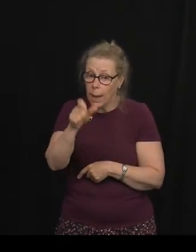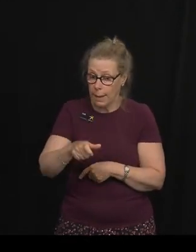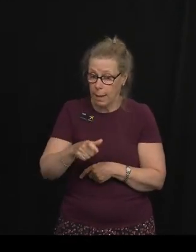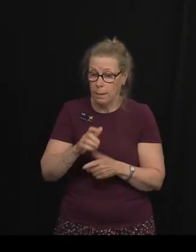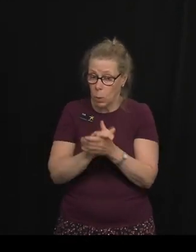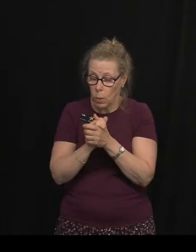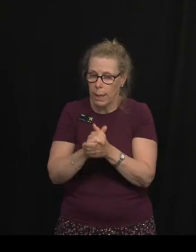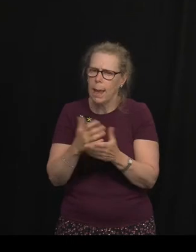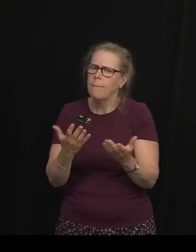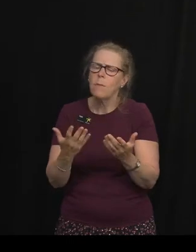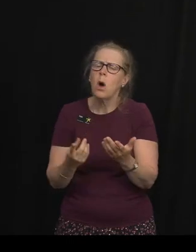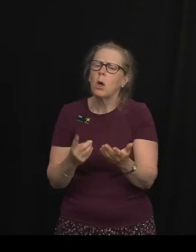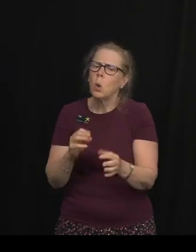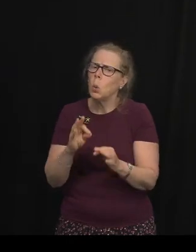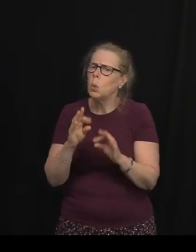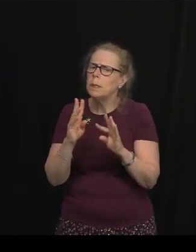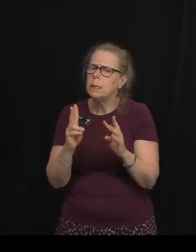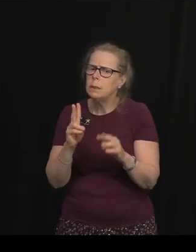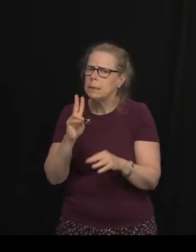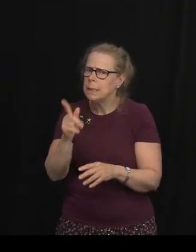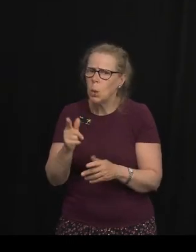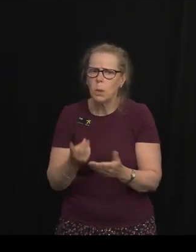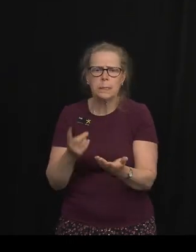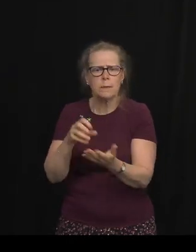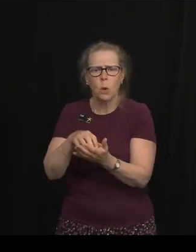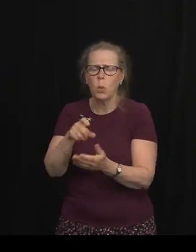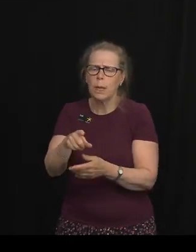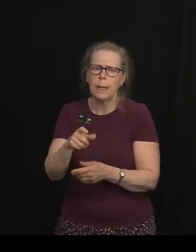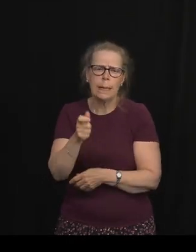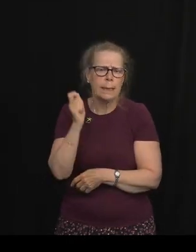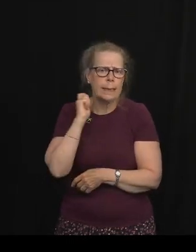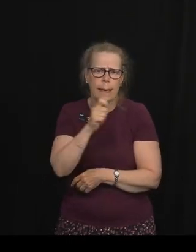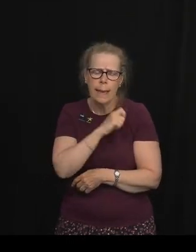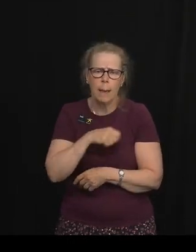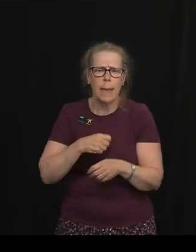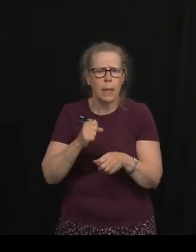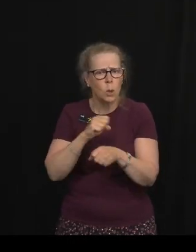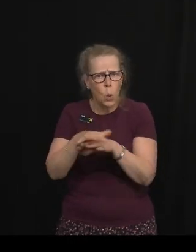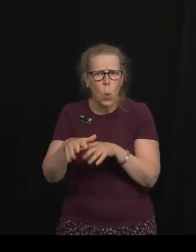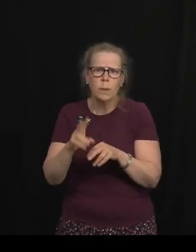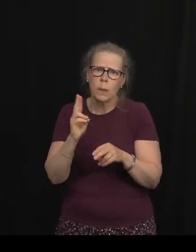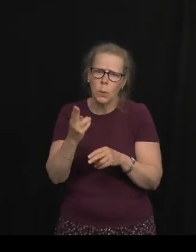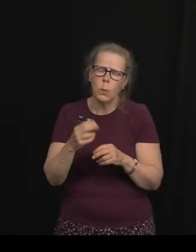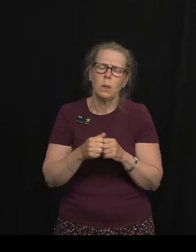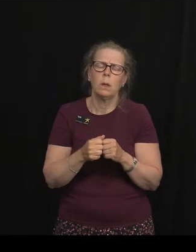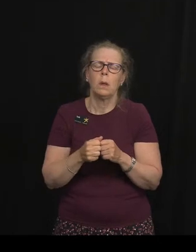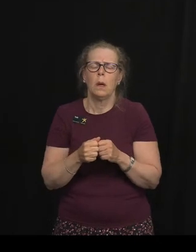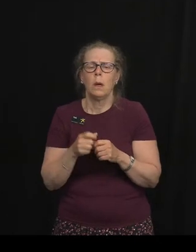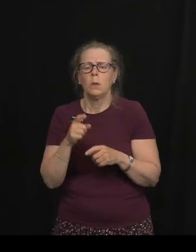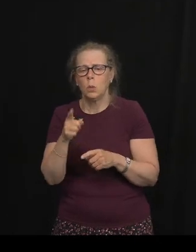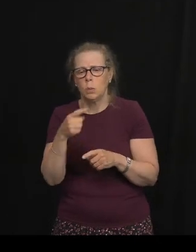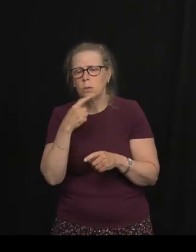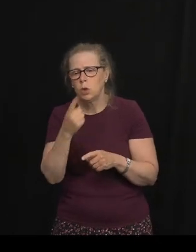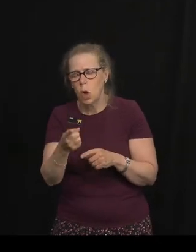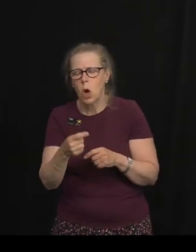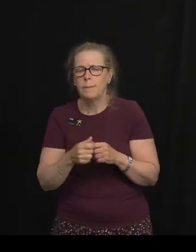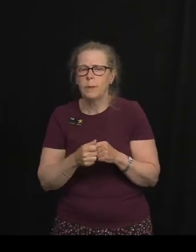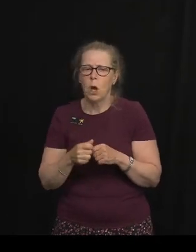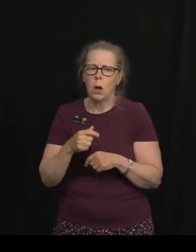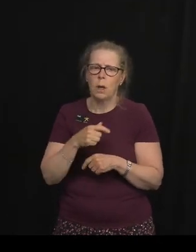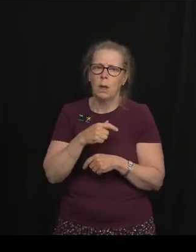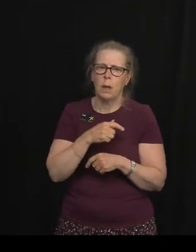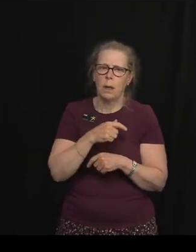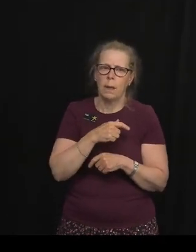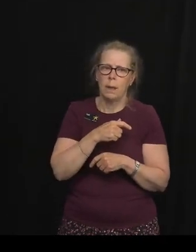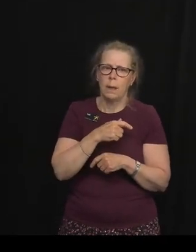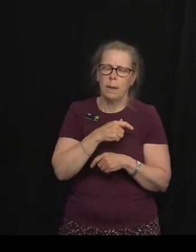the situation like with the COVID now? And then she looks at me and then she says, of course, well, you know, we are on our